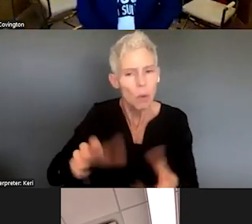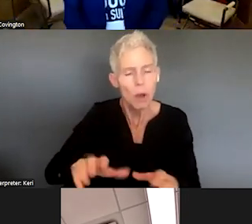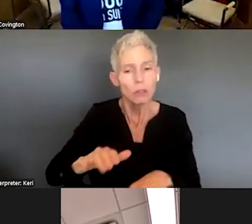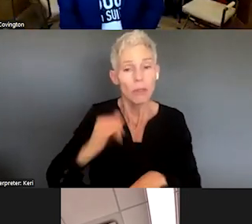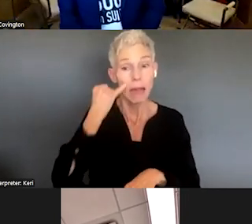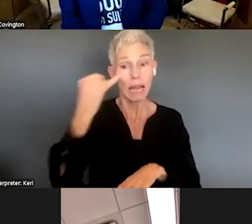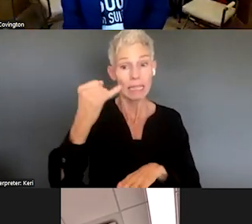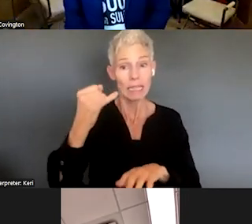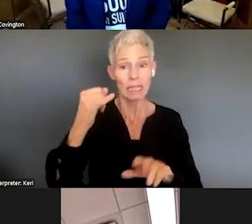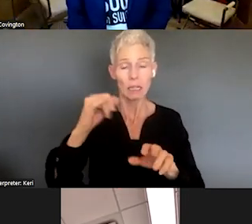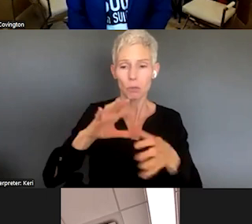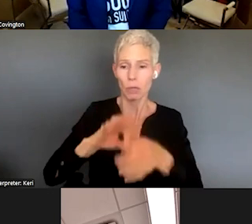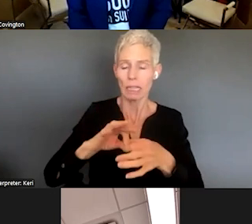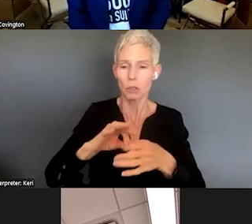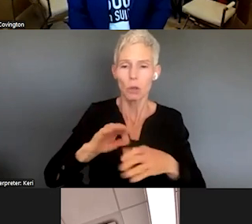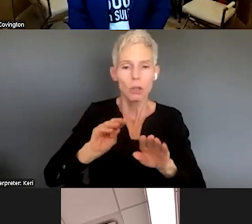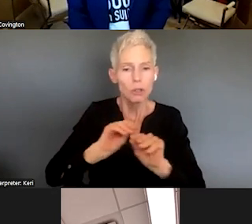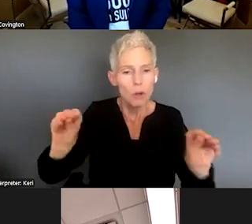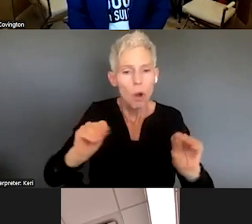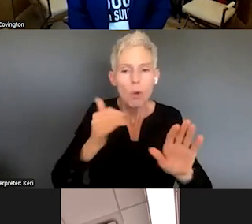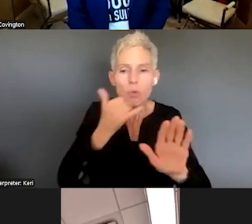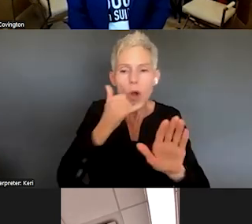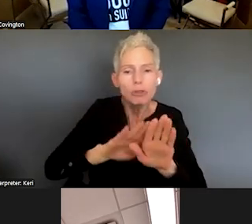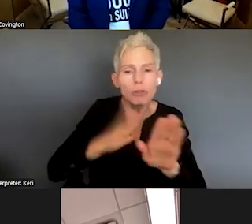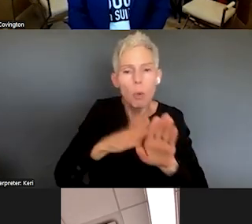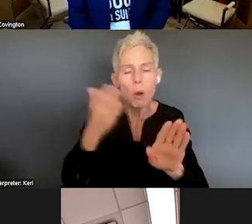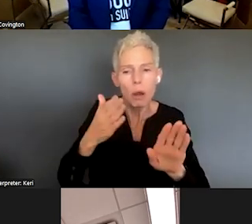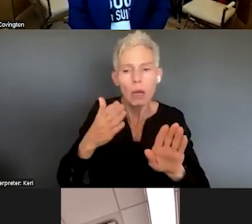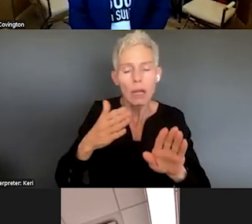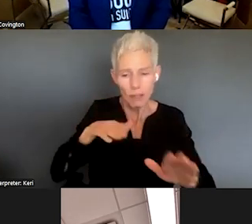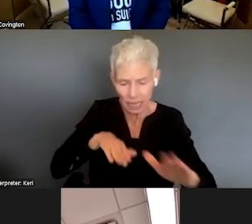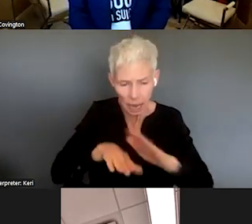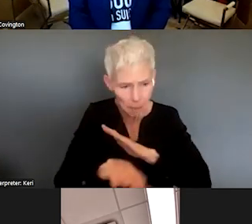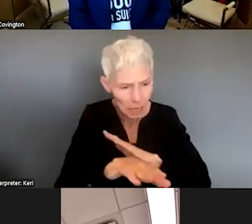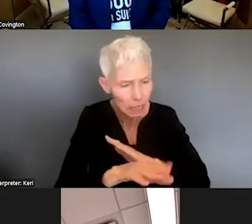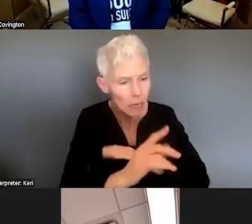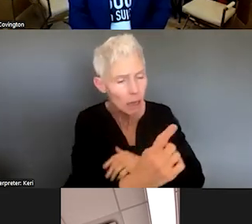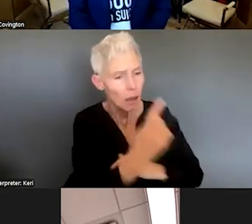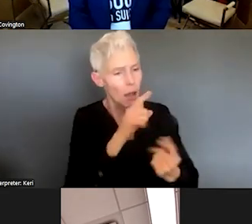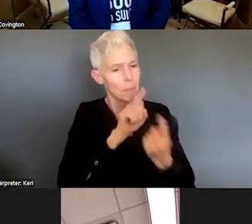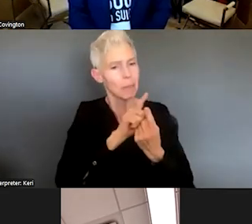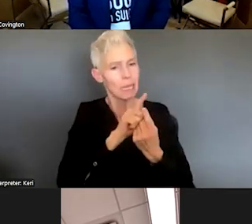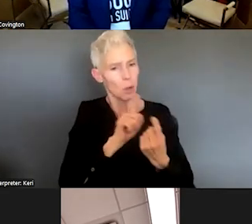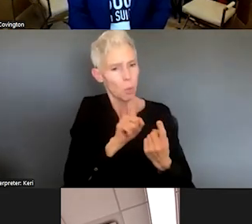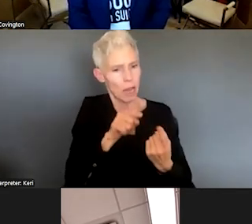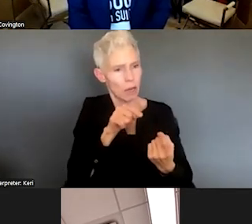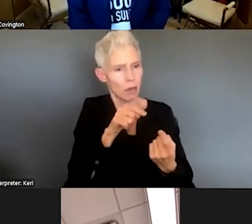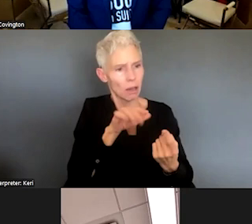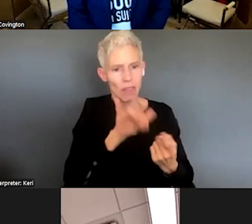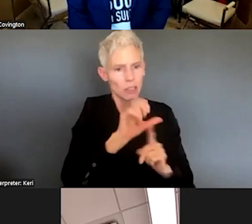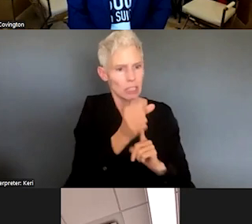door, of meeting the person where they're at and staying with them through their healthcare